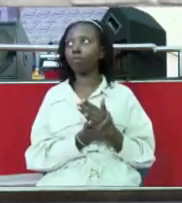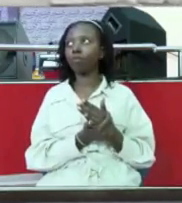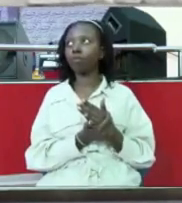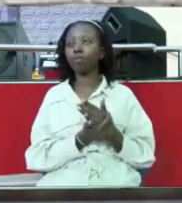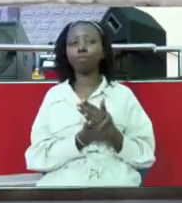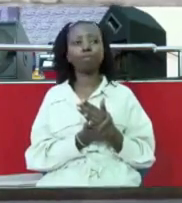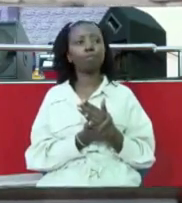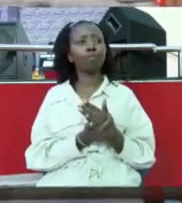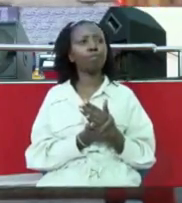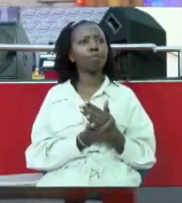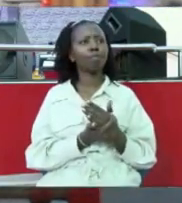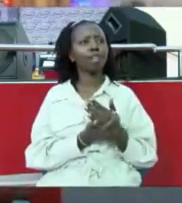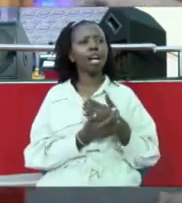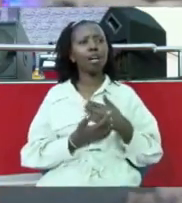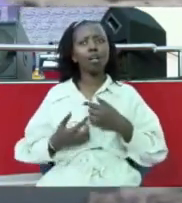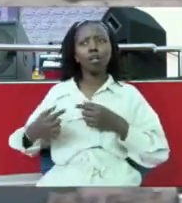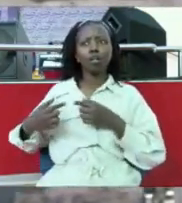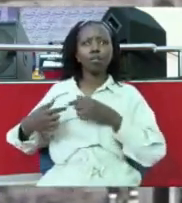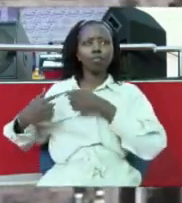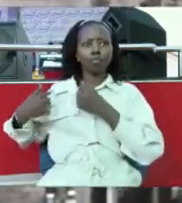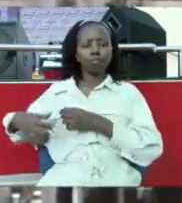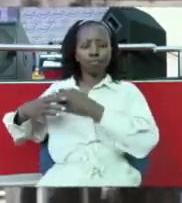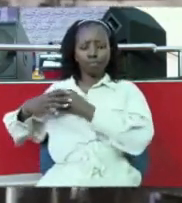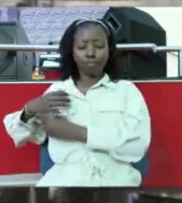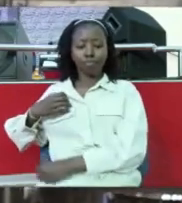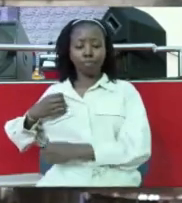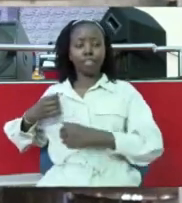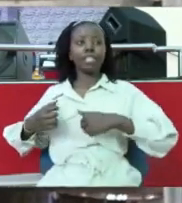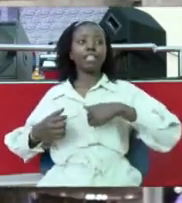I have disappointed myself. Mimi mwenyewe